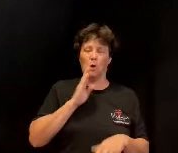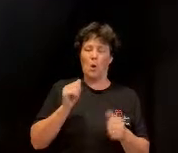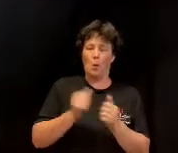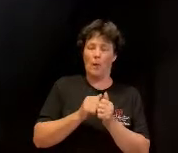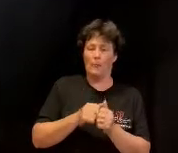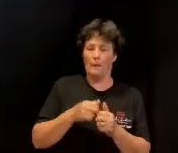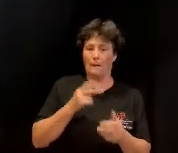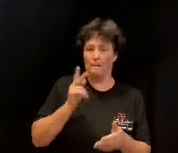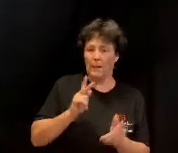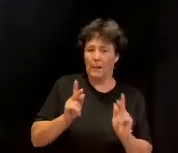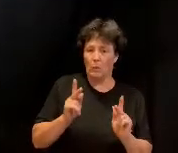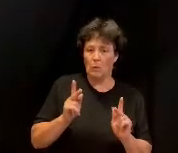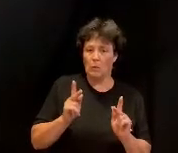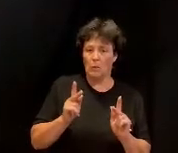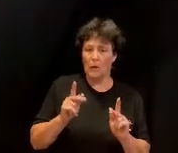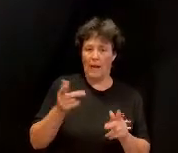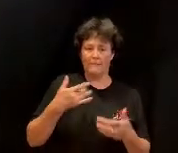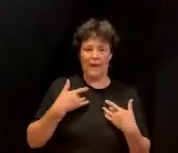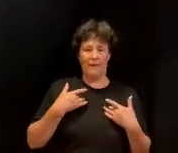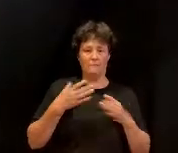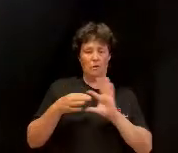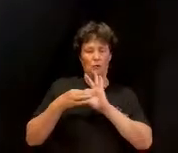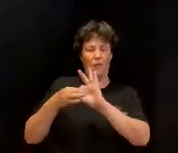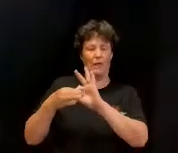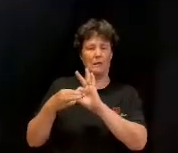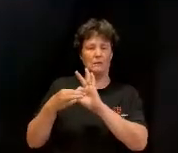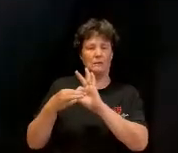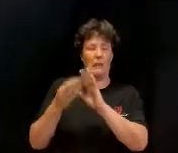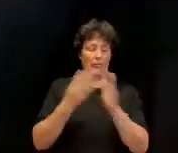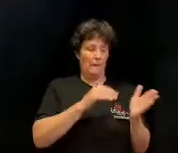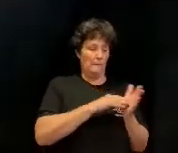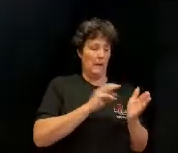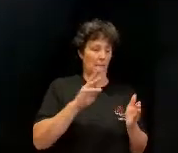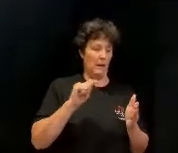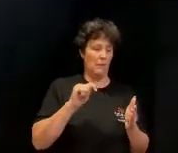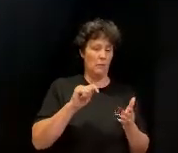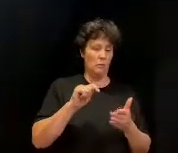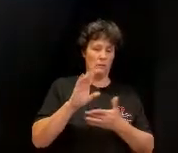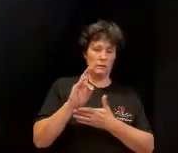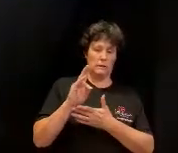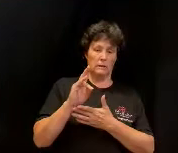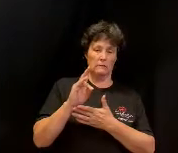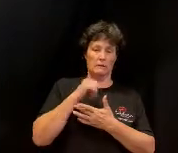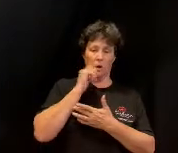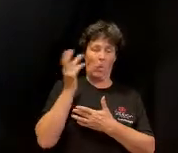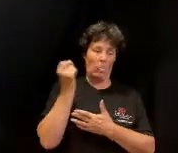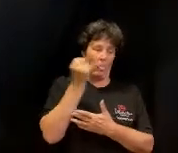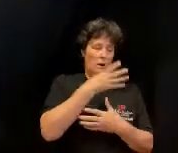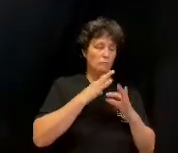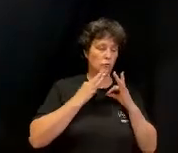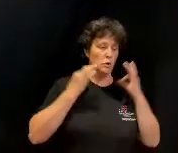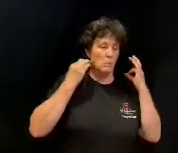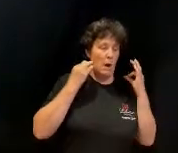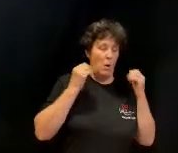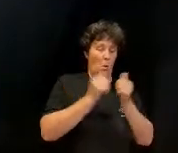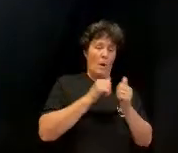take relationship. Now back to Matthew 7, you know when he said, don't cast your pearls, right, among swine? That's what he's talking about.